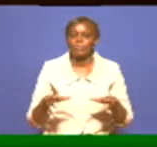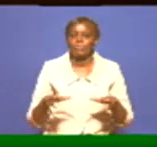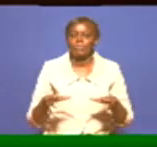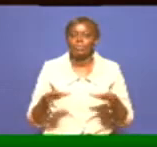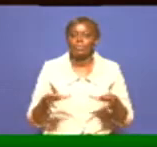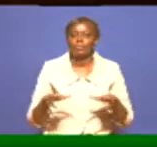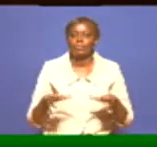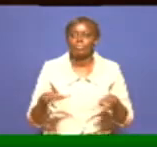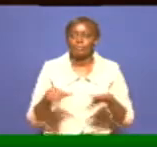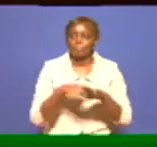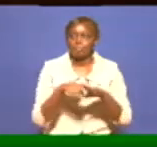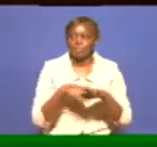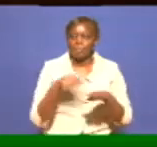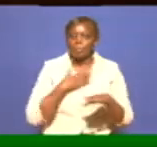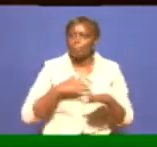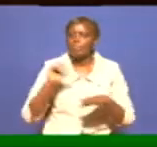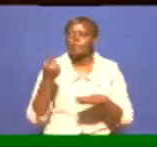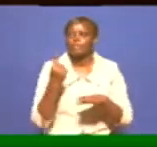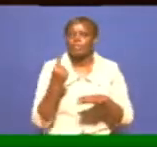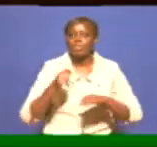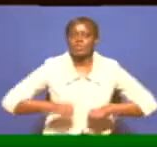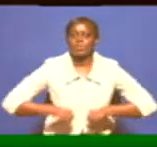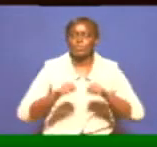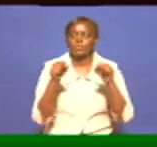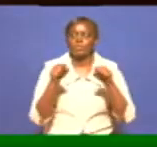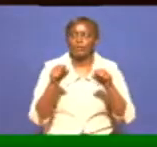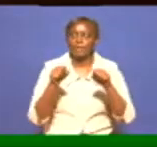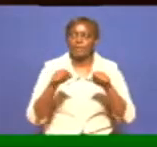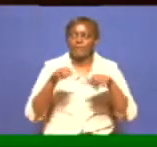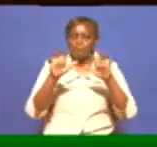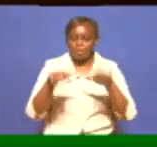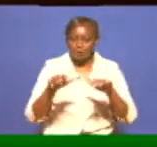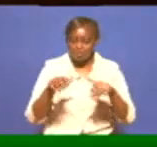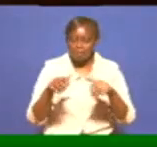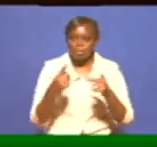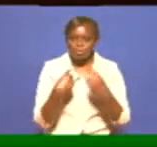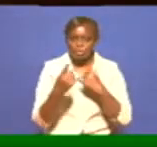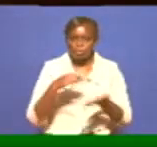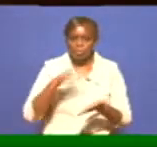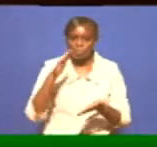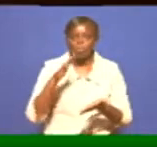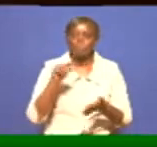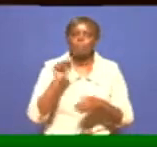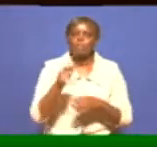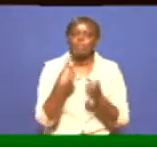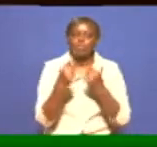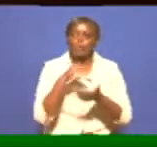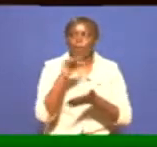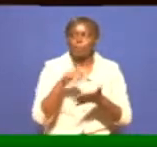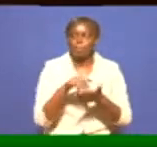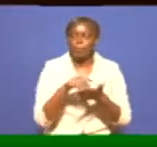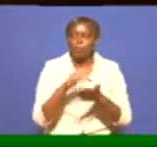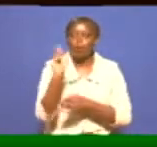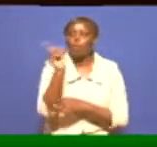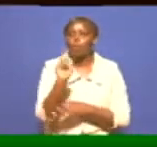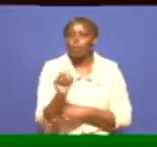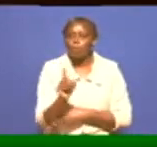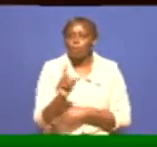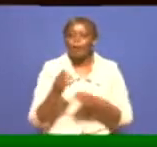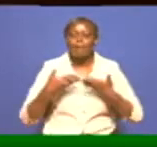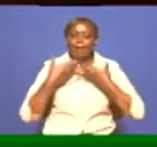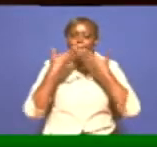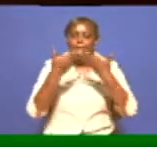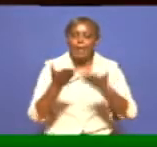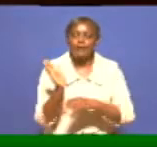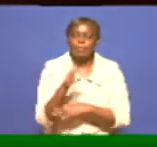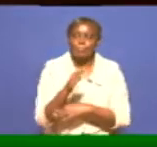order, members. Let's first hear from the chair, agriculture, what he has to say about when he's able to respond to